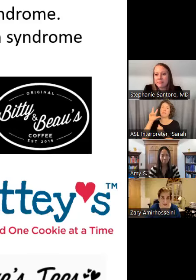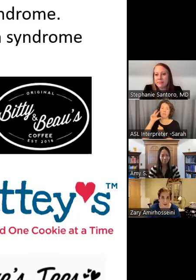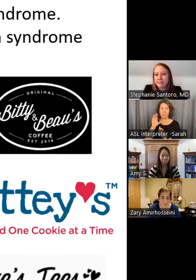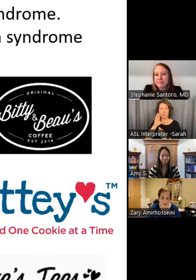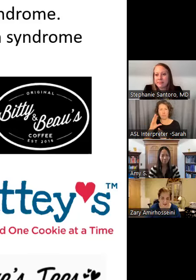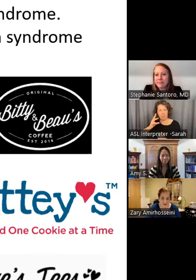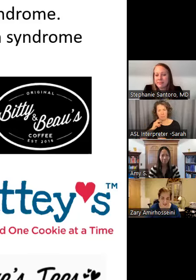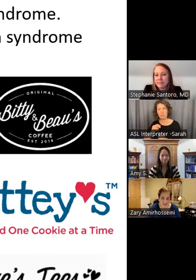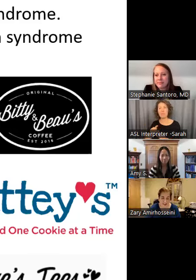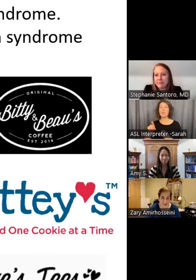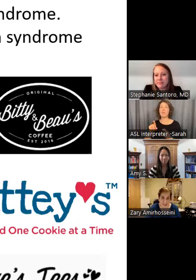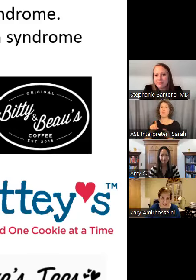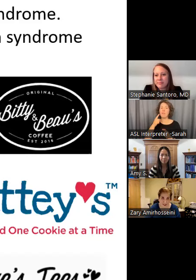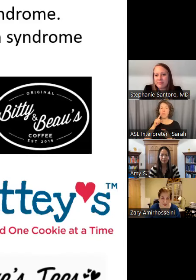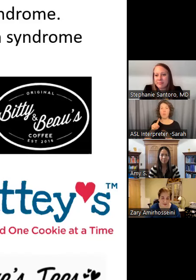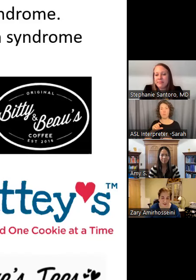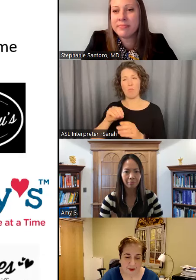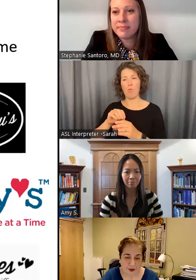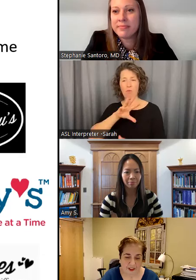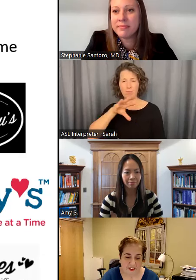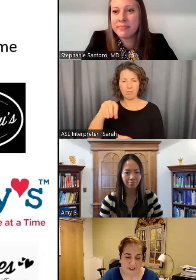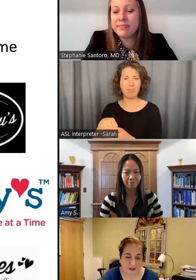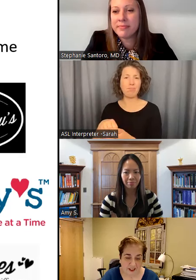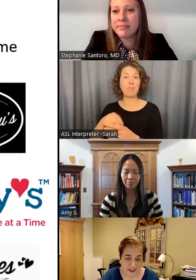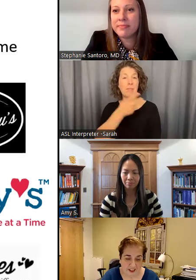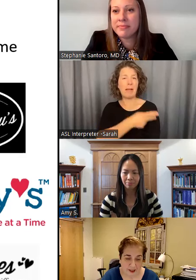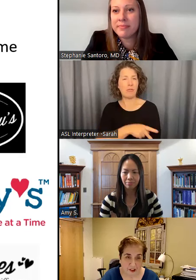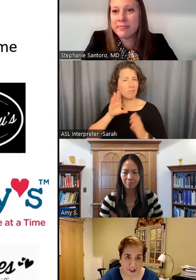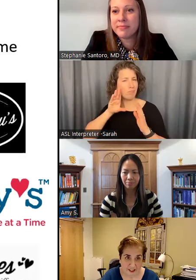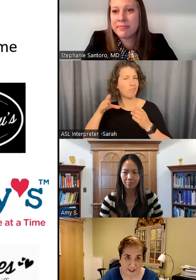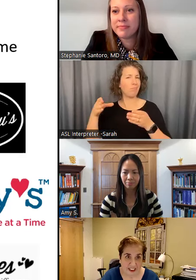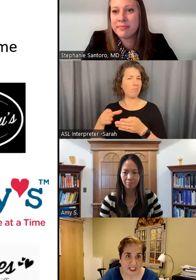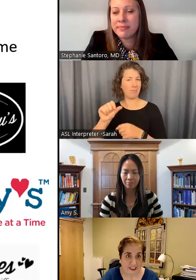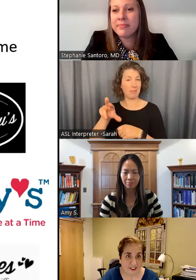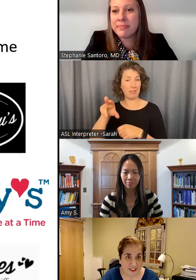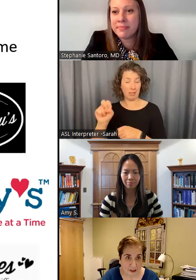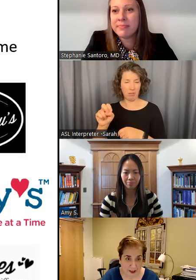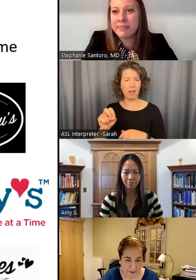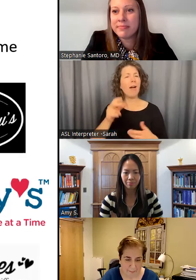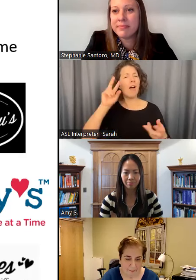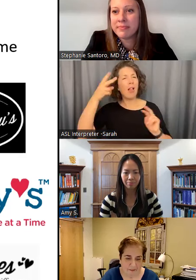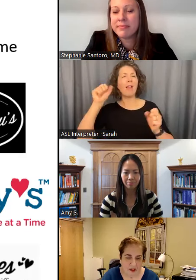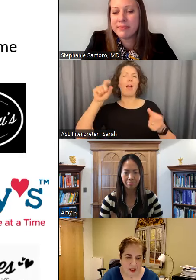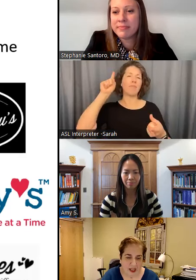inclusive, patient-centered care, reduce misconceptions and